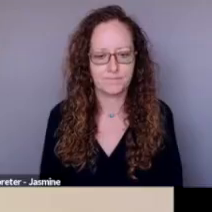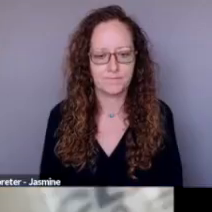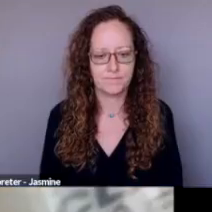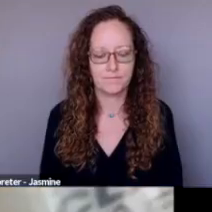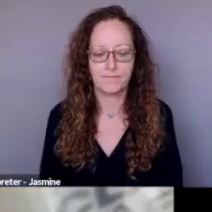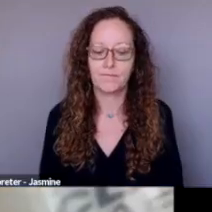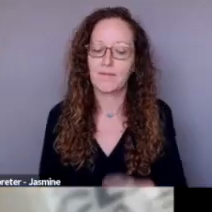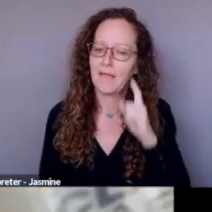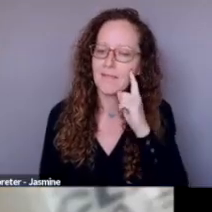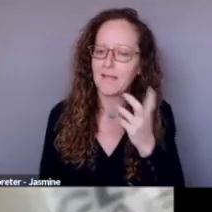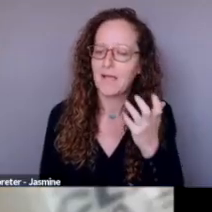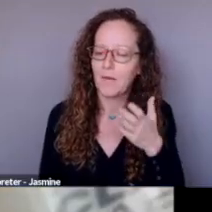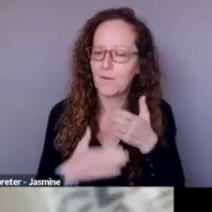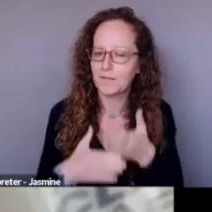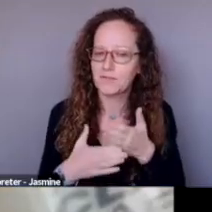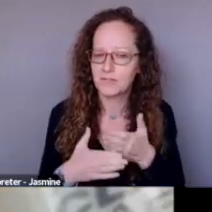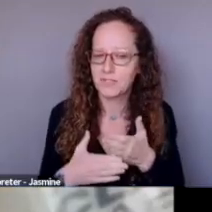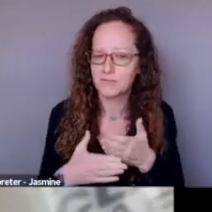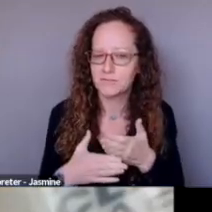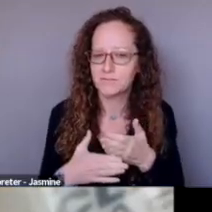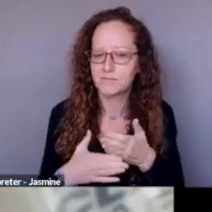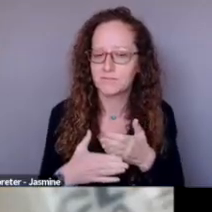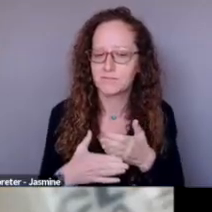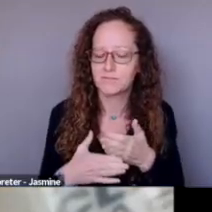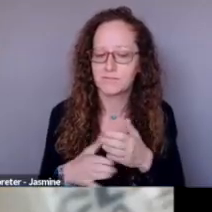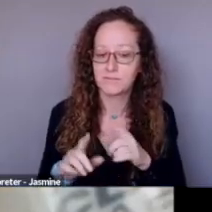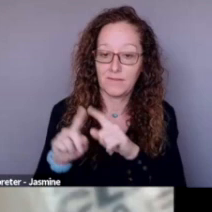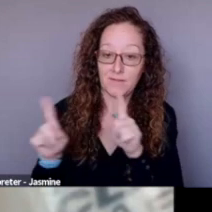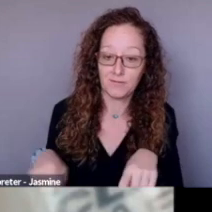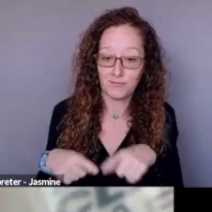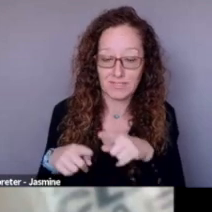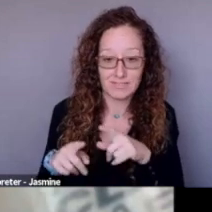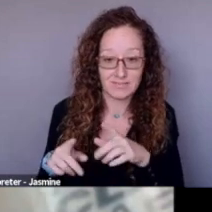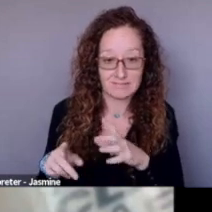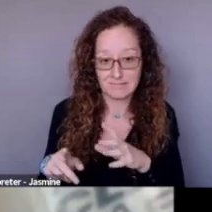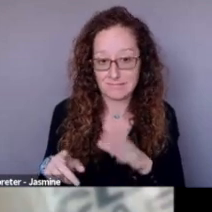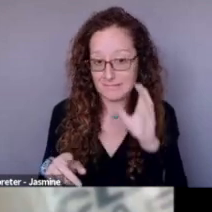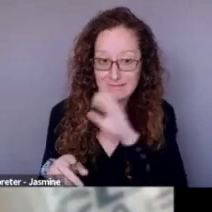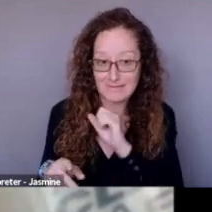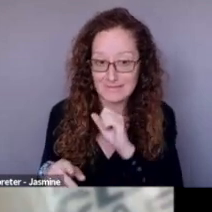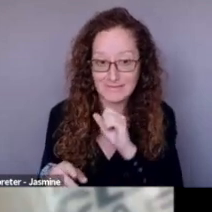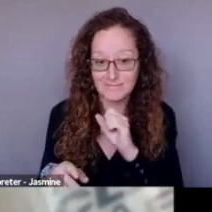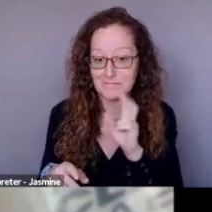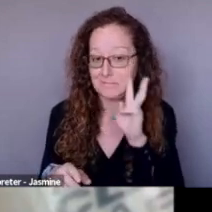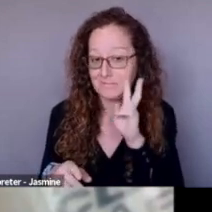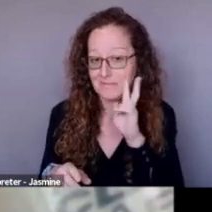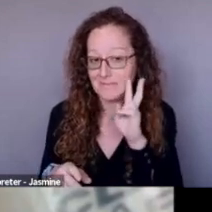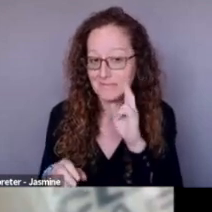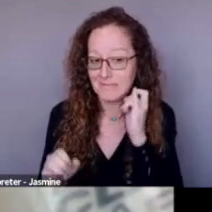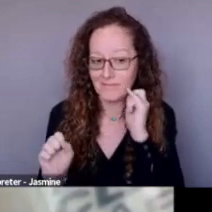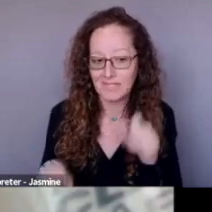I think I wanted to share the screen as well. I guess let's see if I can do